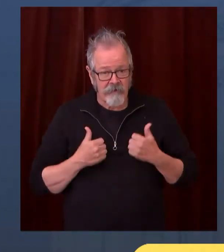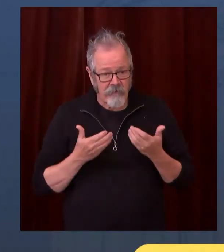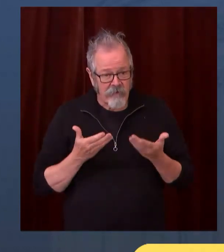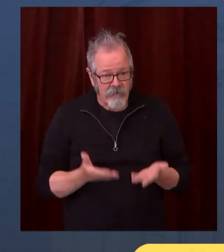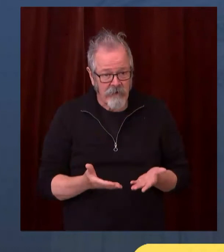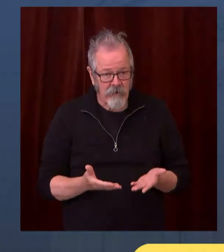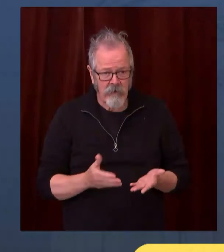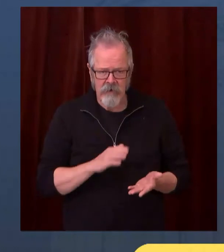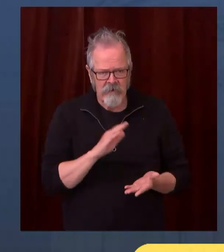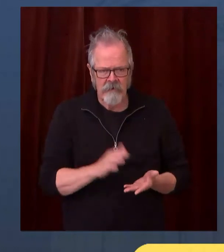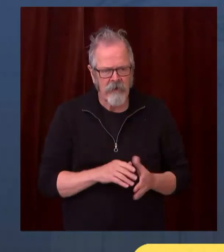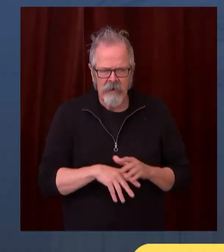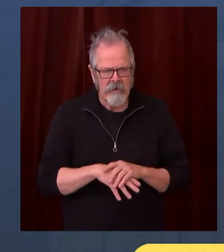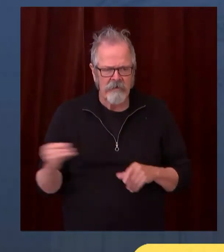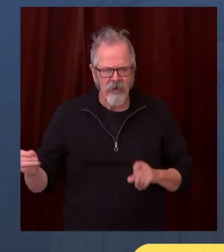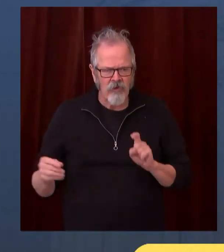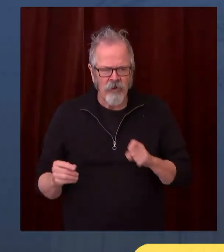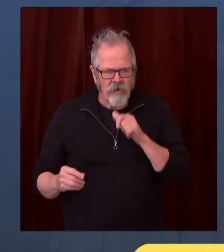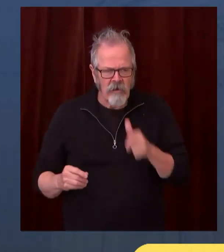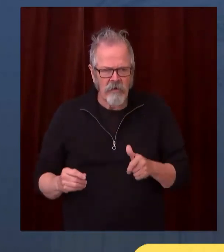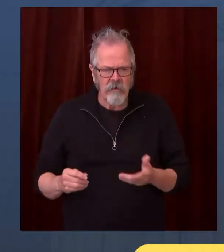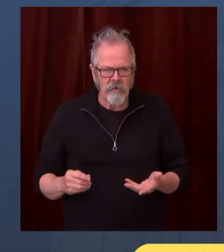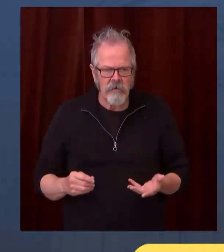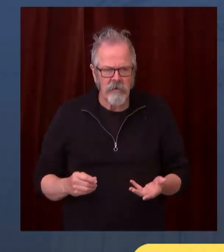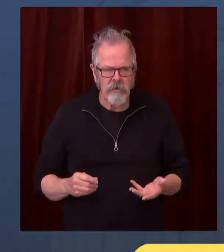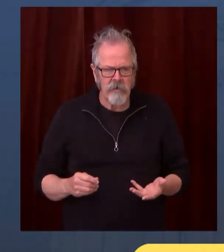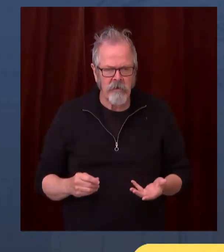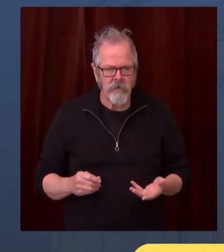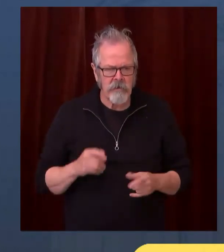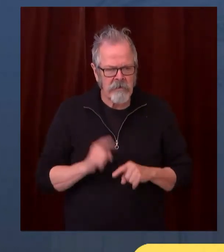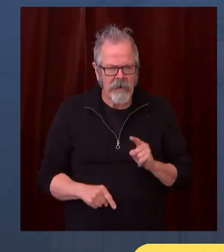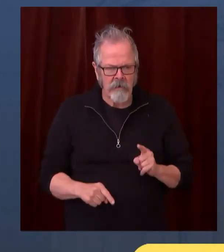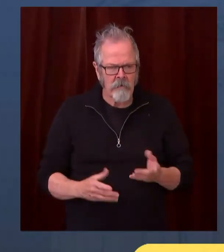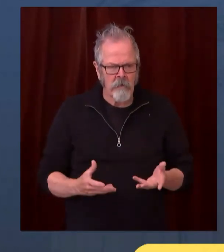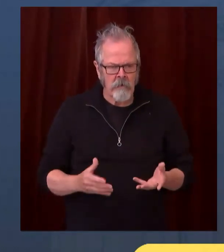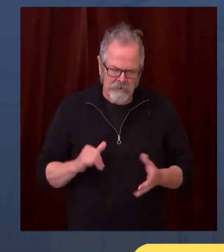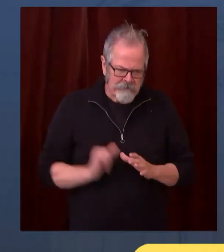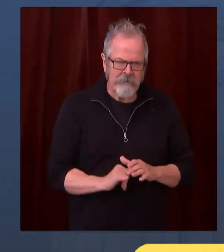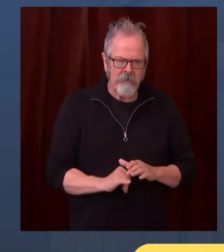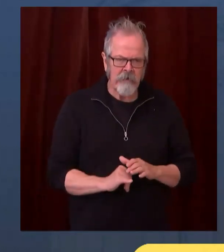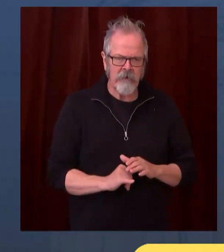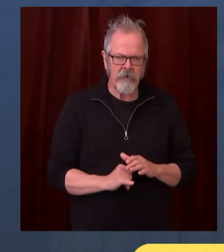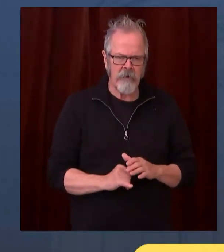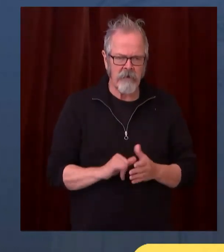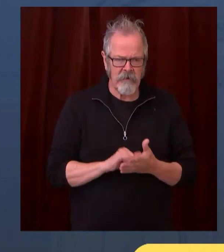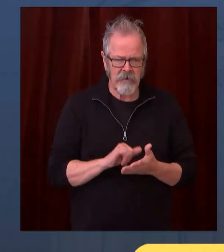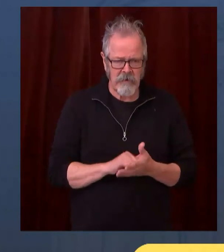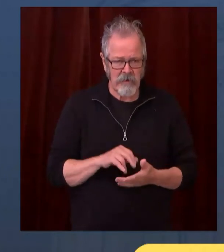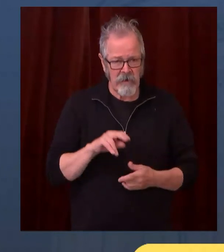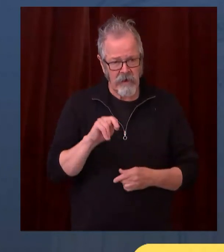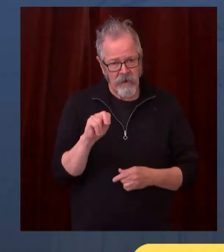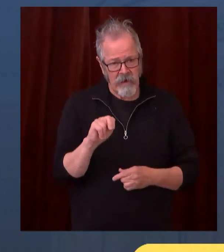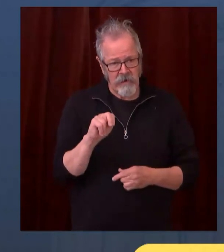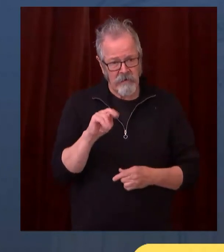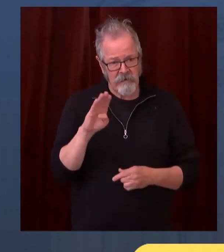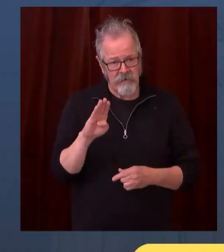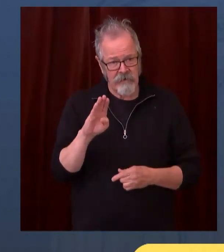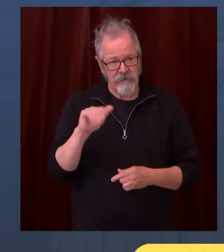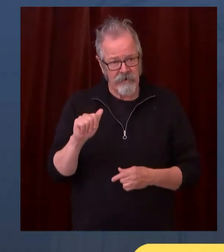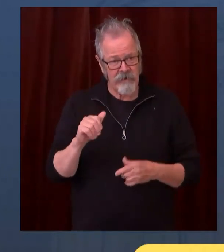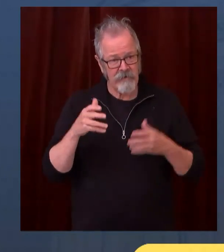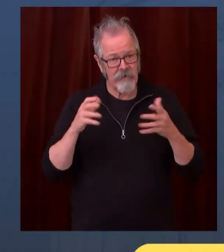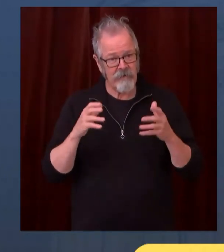really, we can't just create bubbles like the NBA has, frankly. It's just not practical. So as long as there's